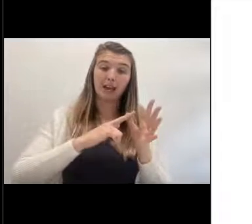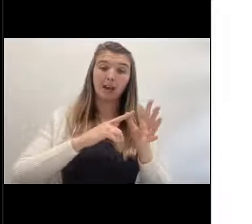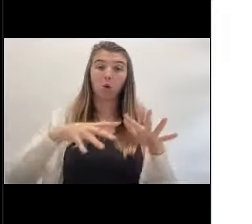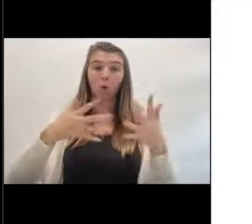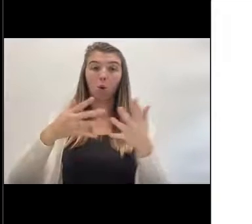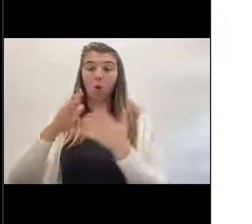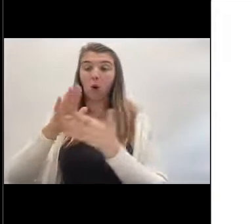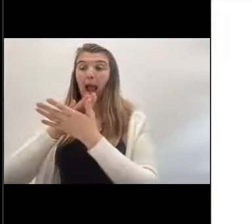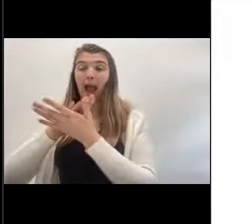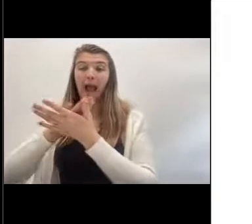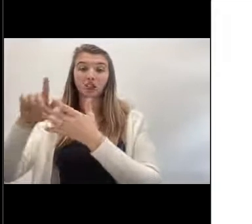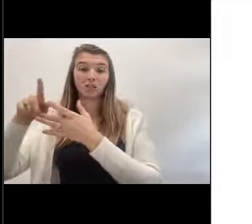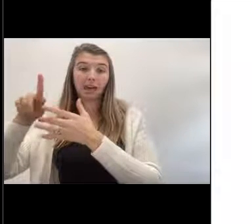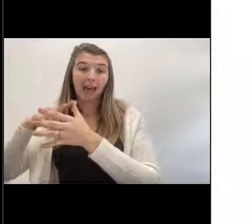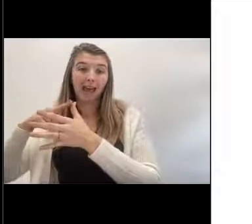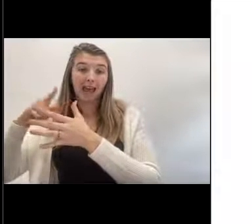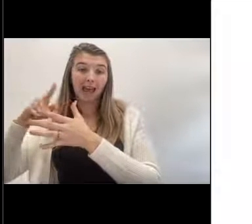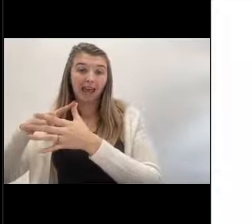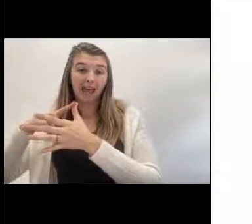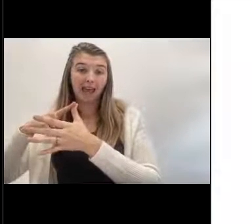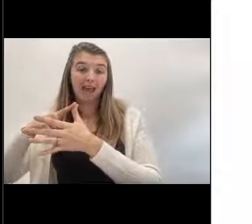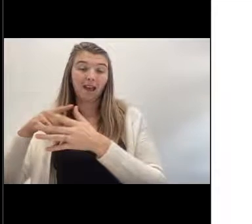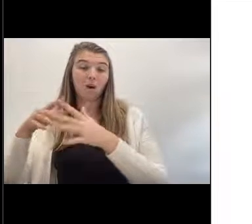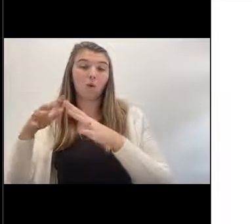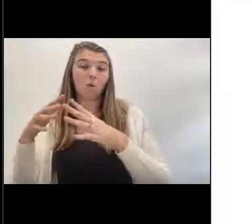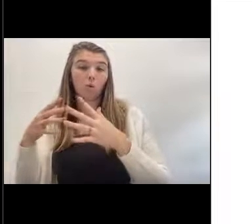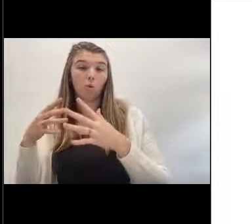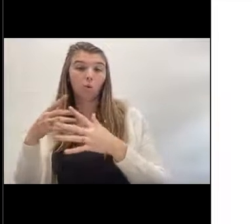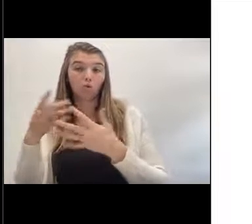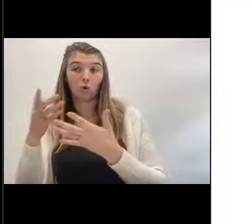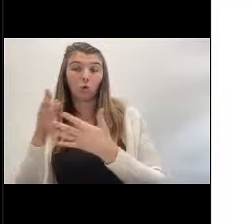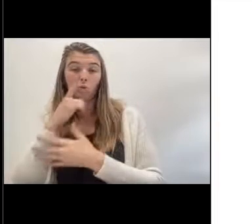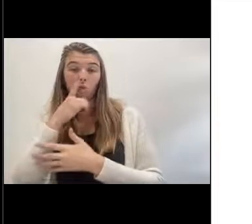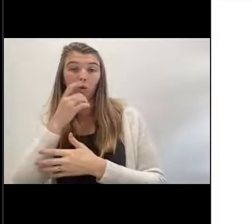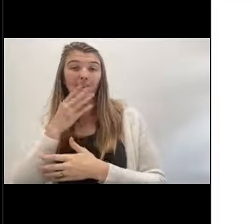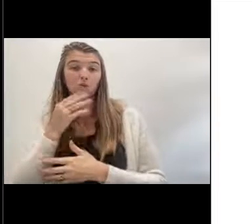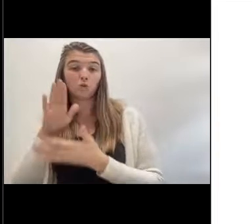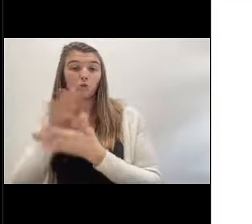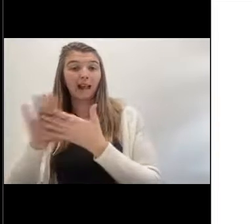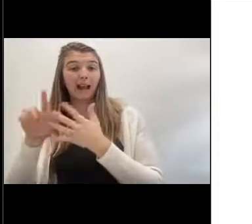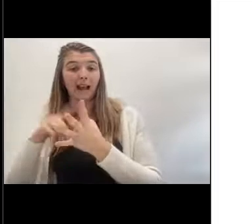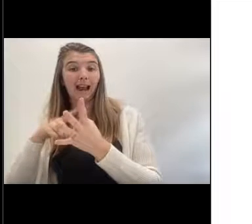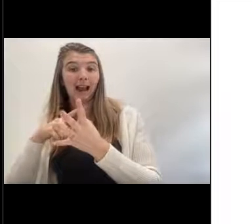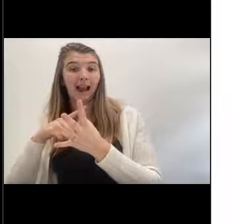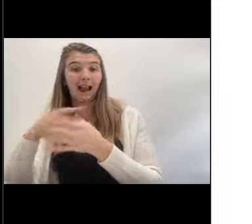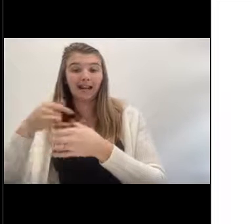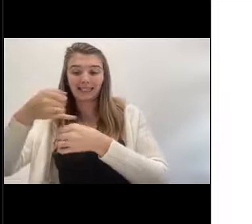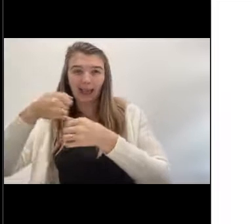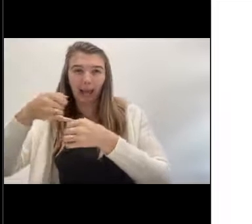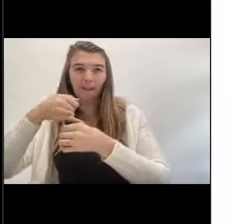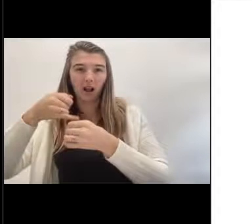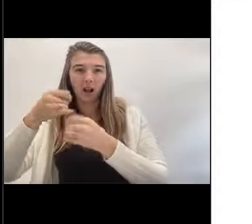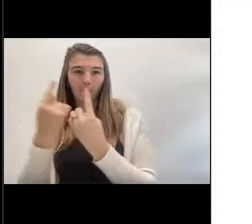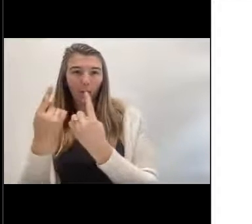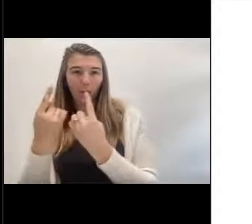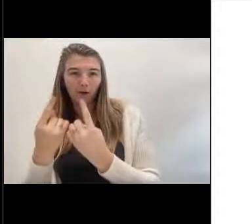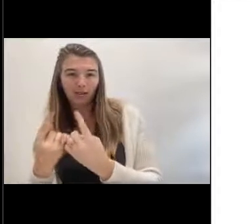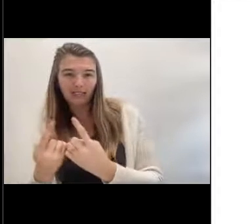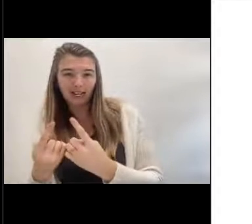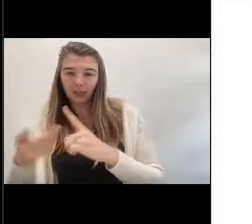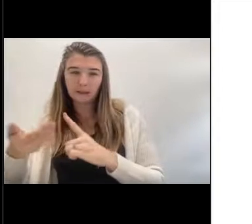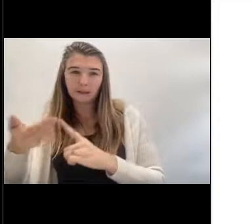can, or we then use these alkanoic acids in chemical polymerization, and we have made